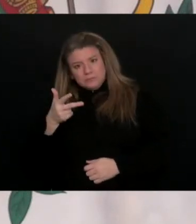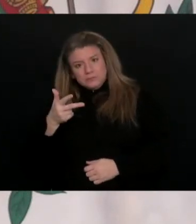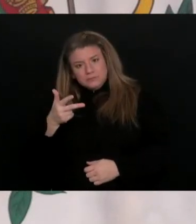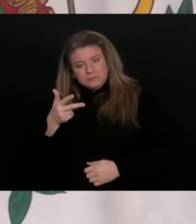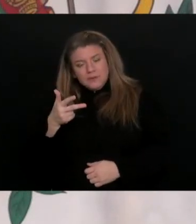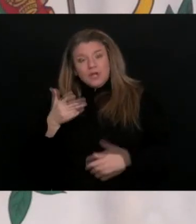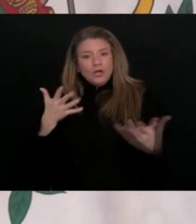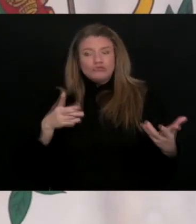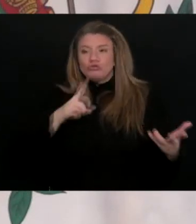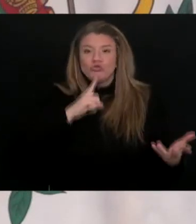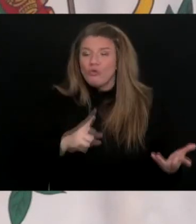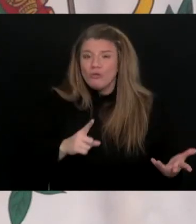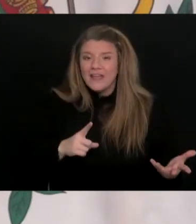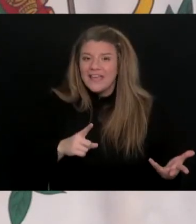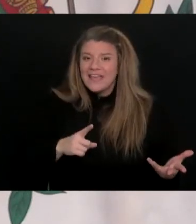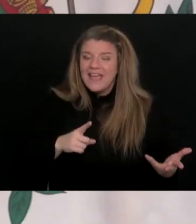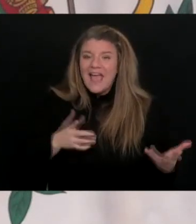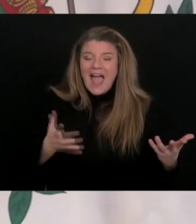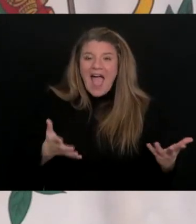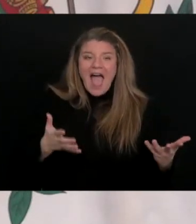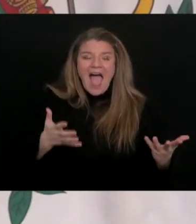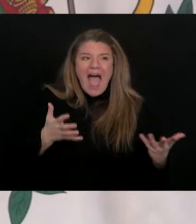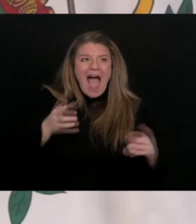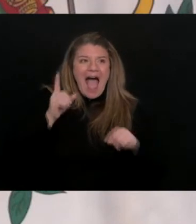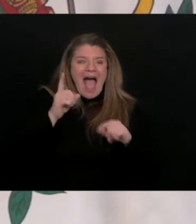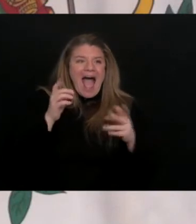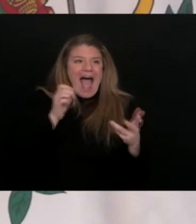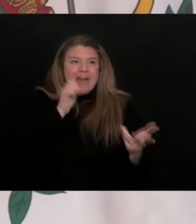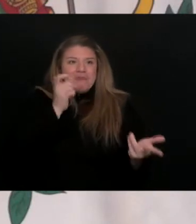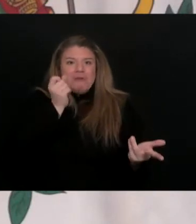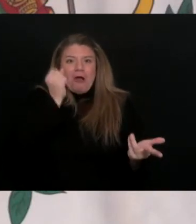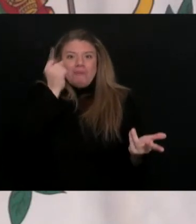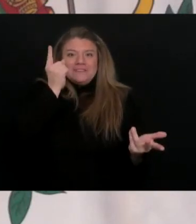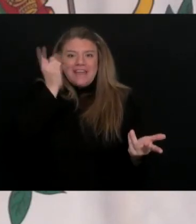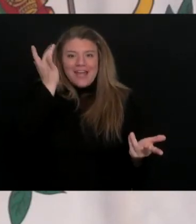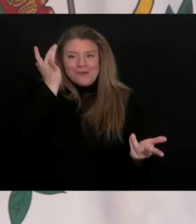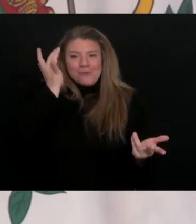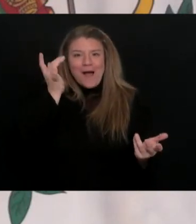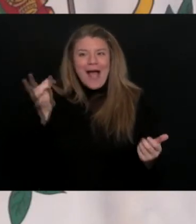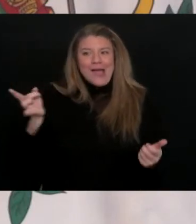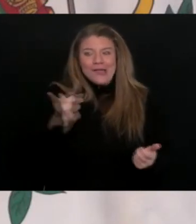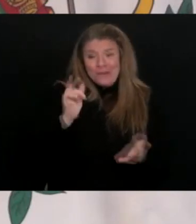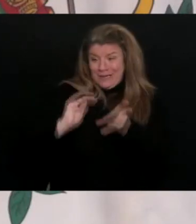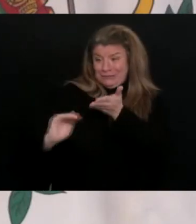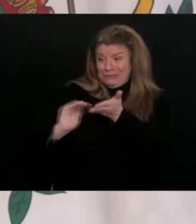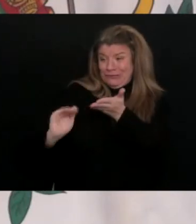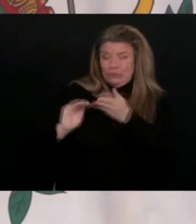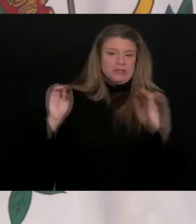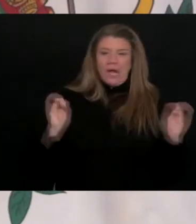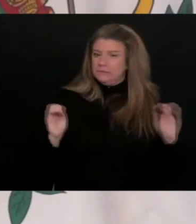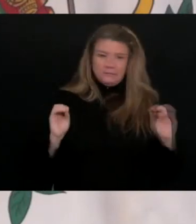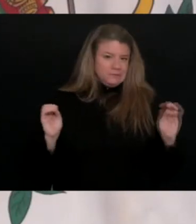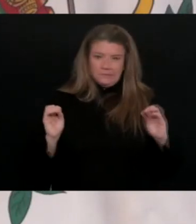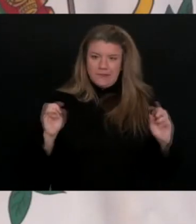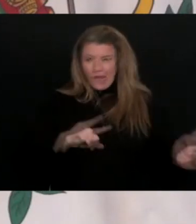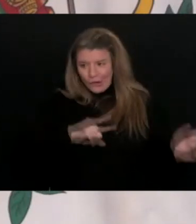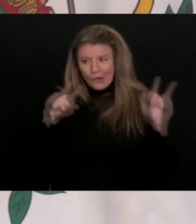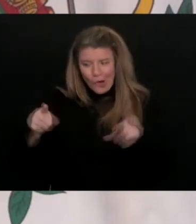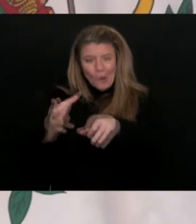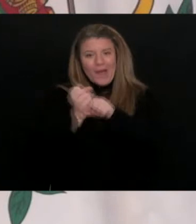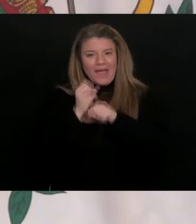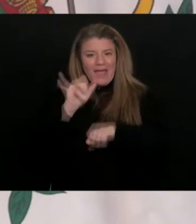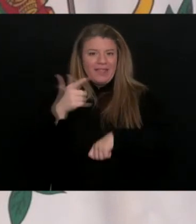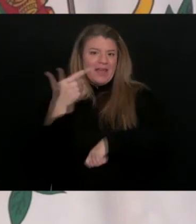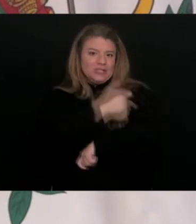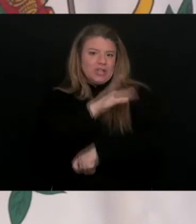So really and truly, I can't see where you've got any excuse if you're 50 and older to not get that